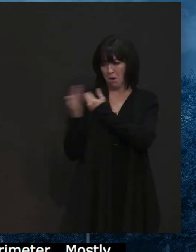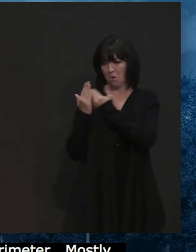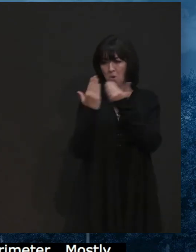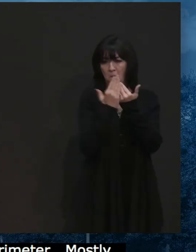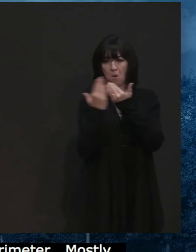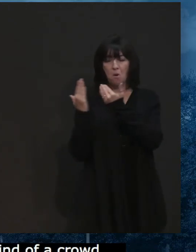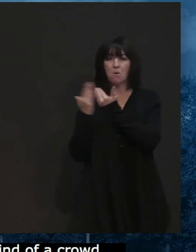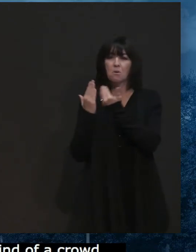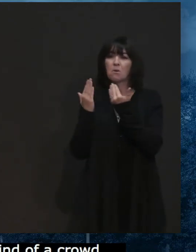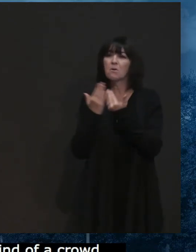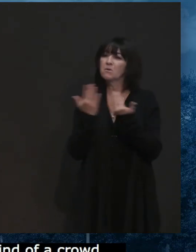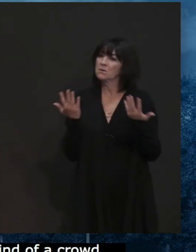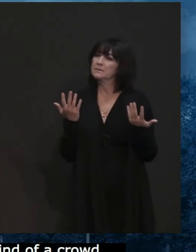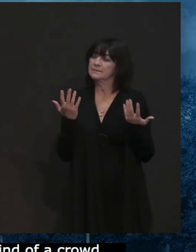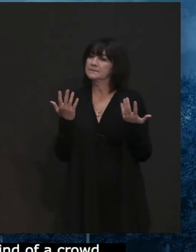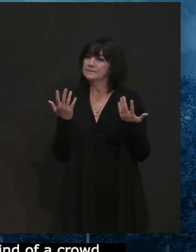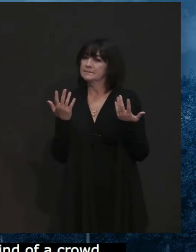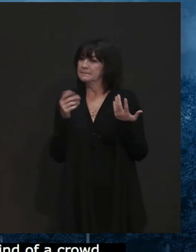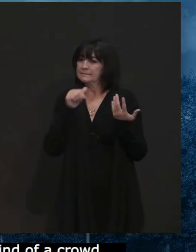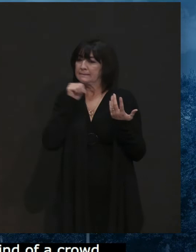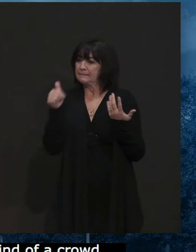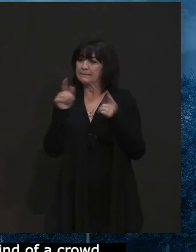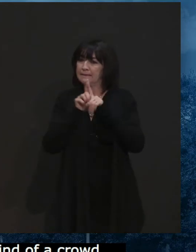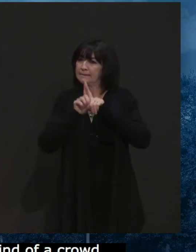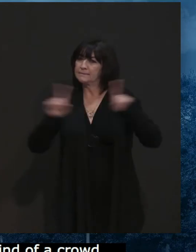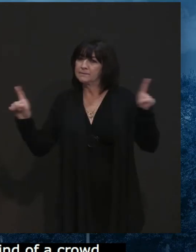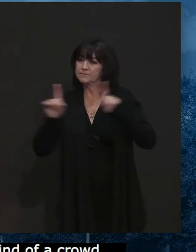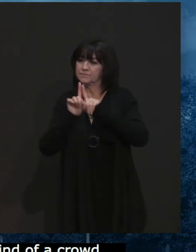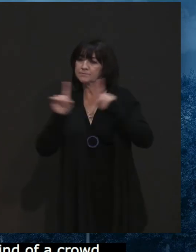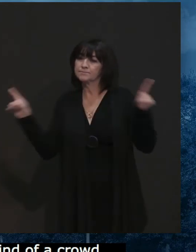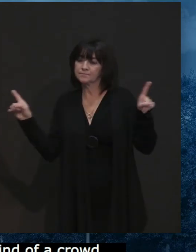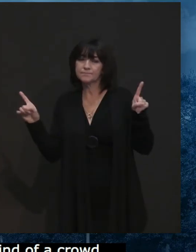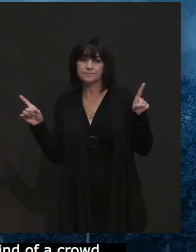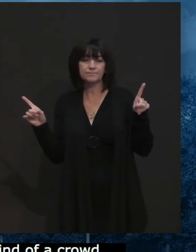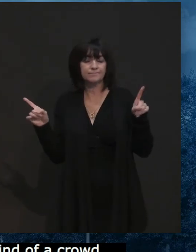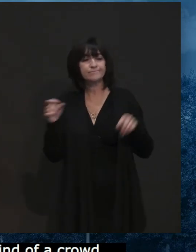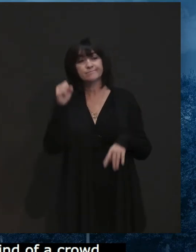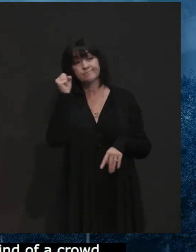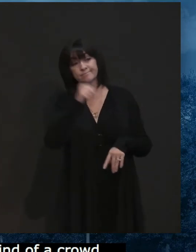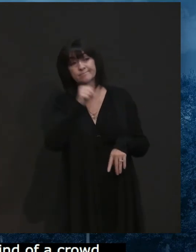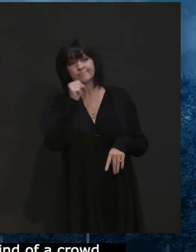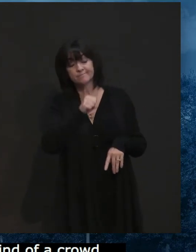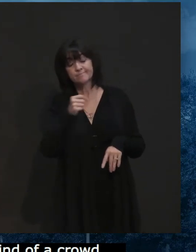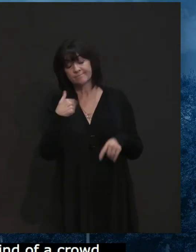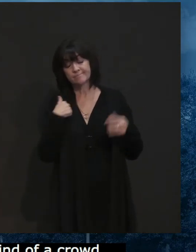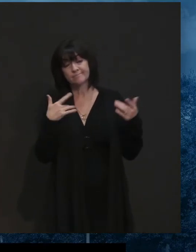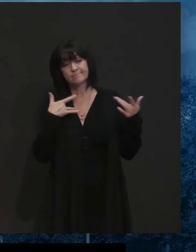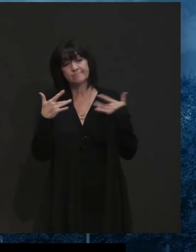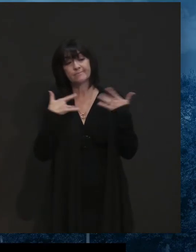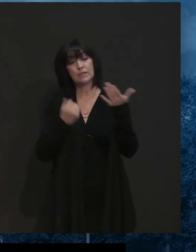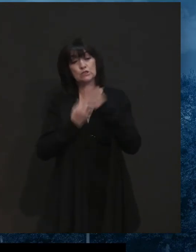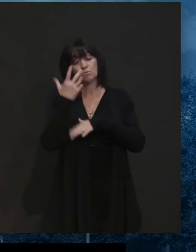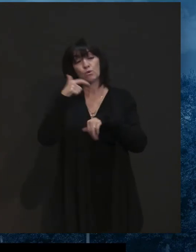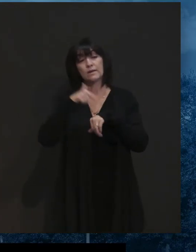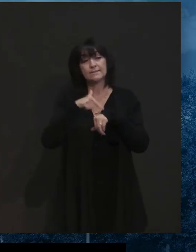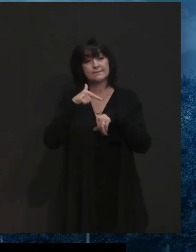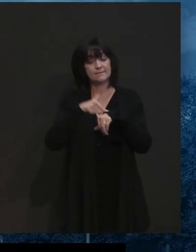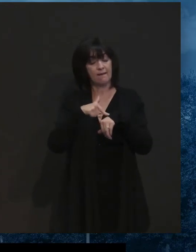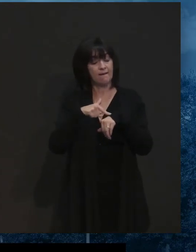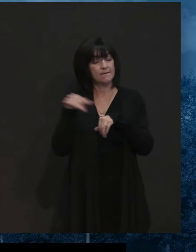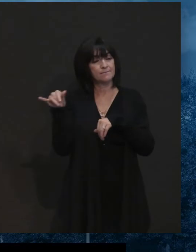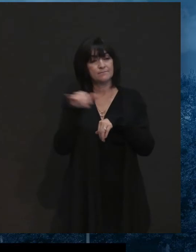from that event? Yeah, I do. I worry about it like I worried about some of the social protests that we had in the spring. Most people,